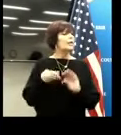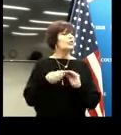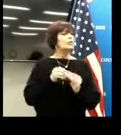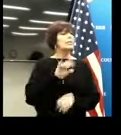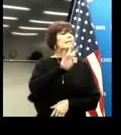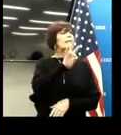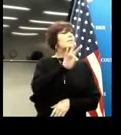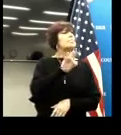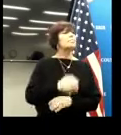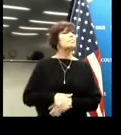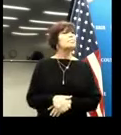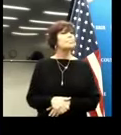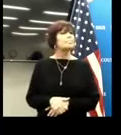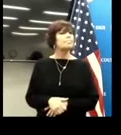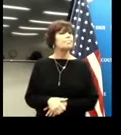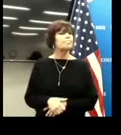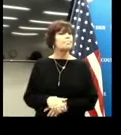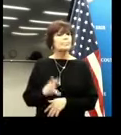7 WKBW?